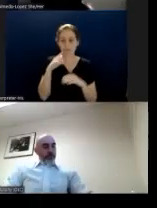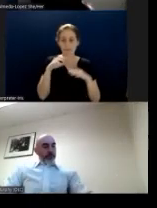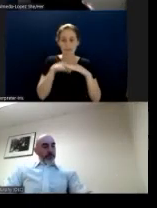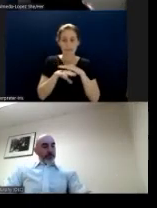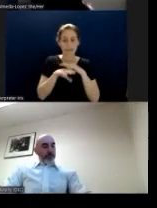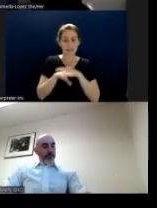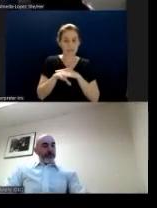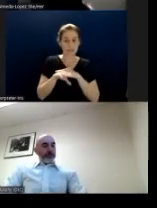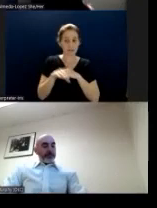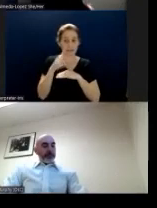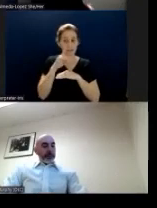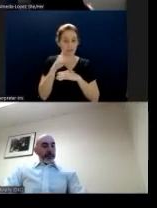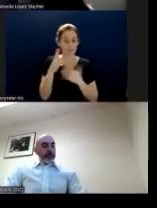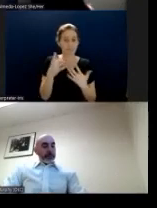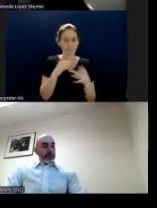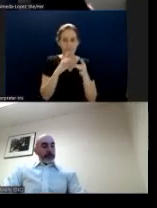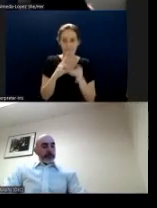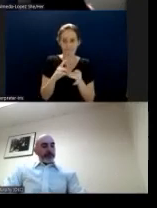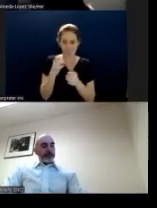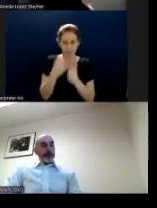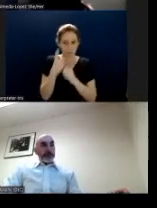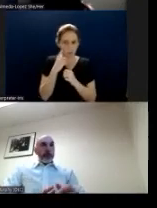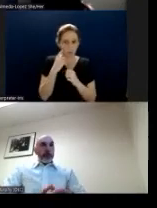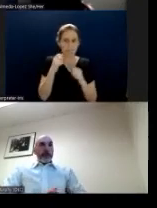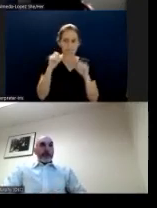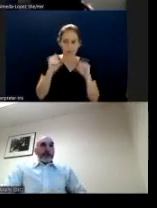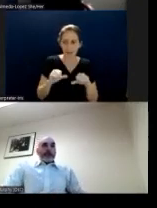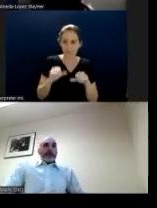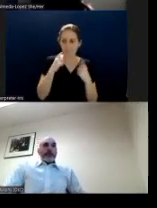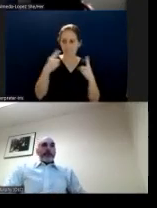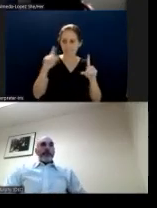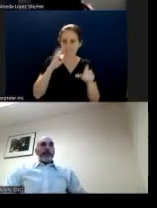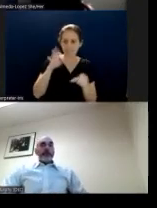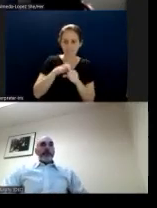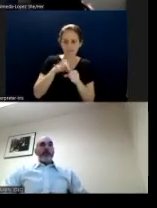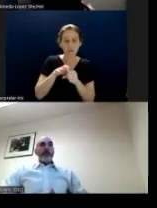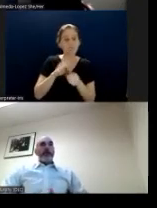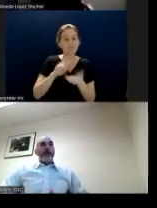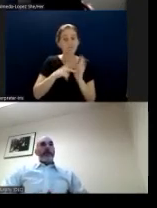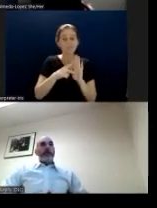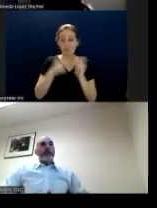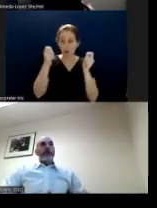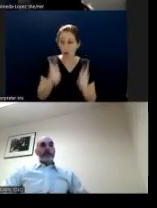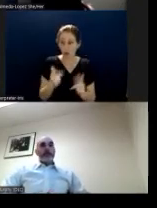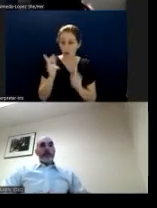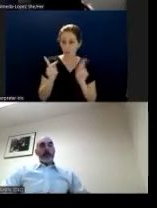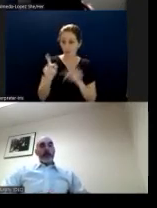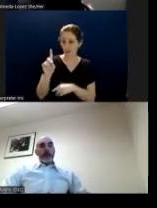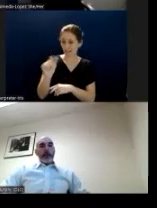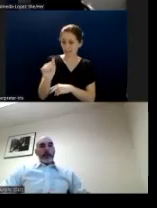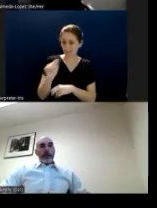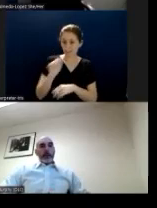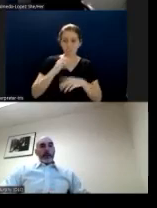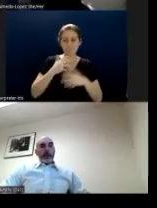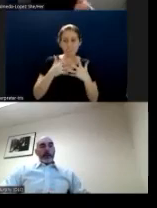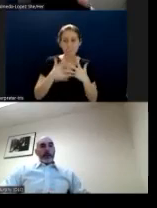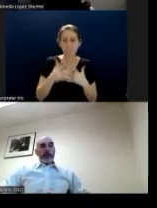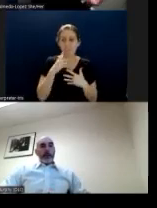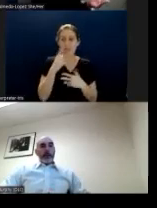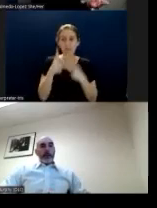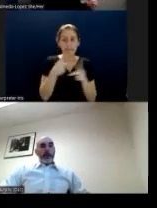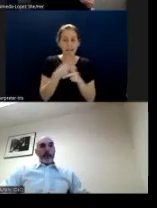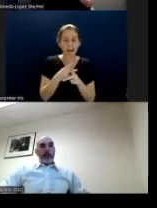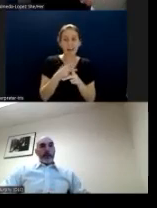accessibility in terms of making sure that everyone can vote. It needs to be accessible for all individuals with disabilities, including